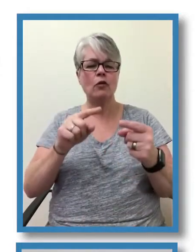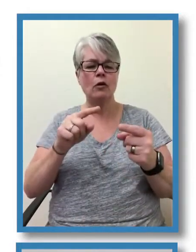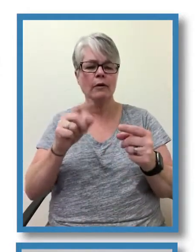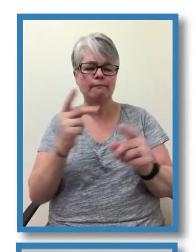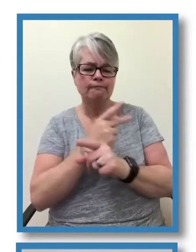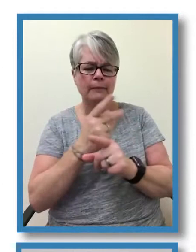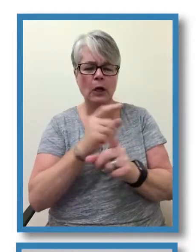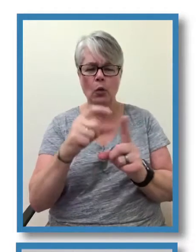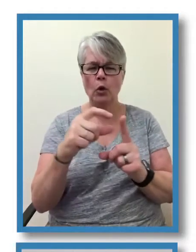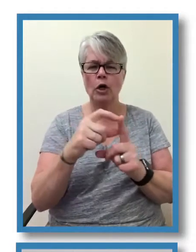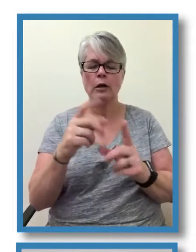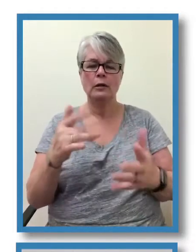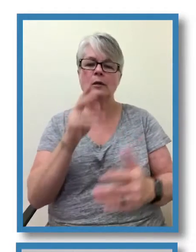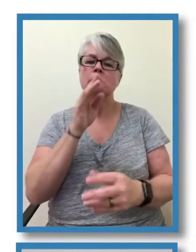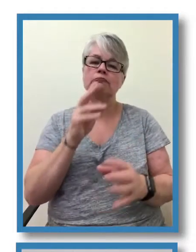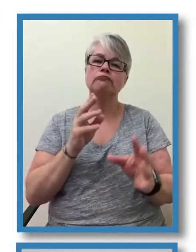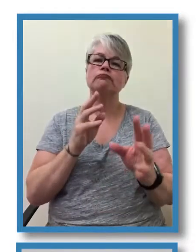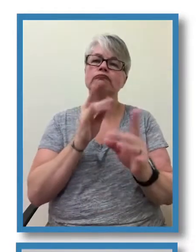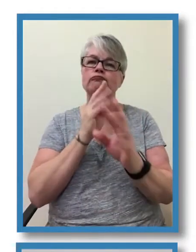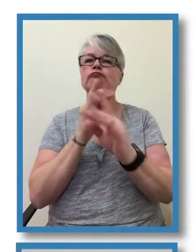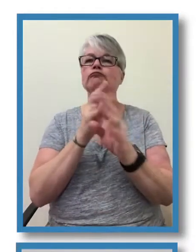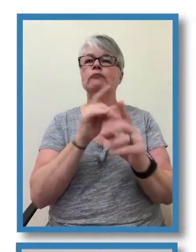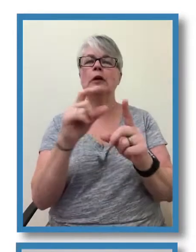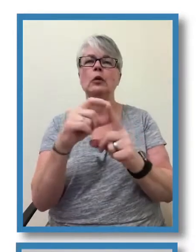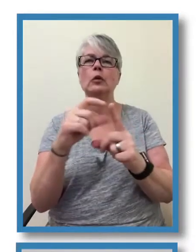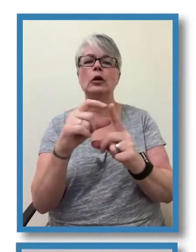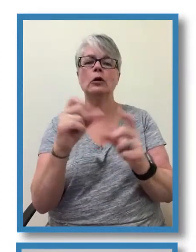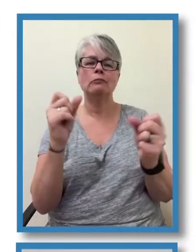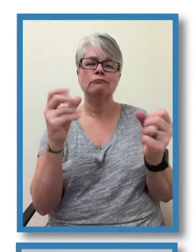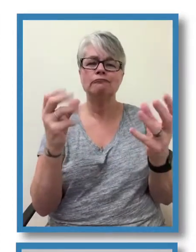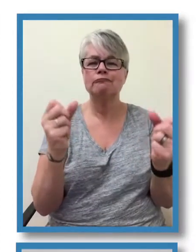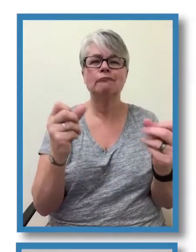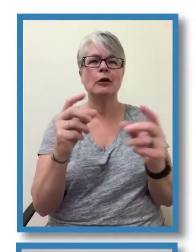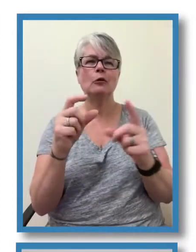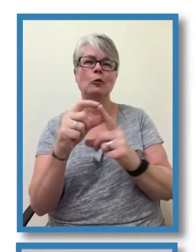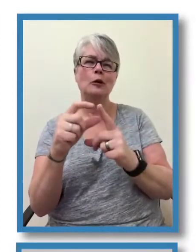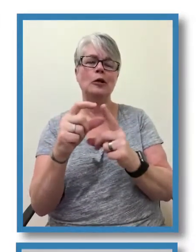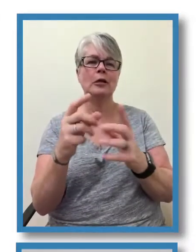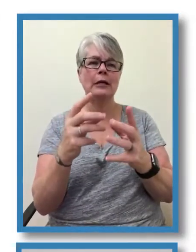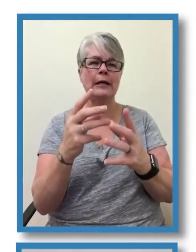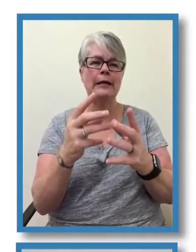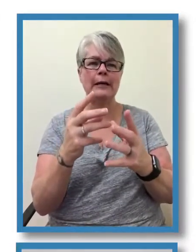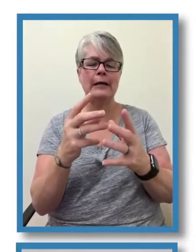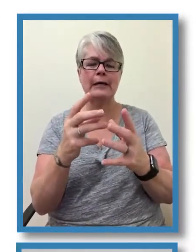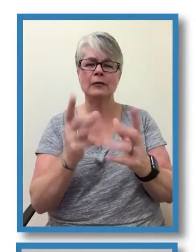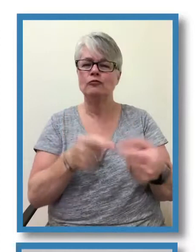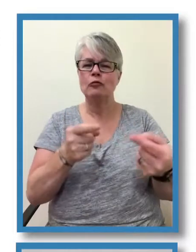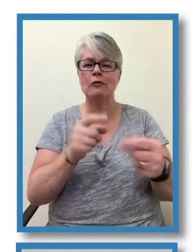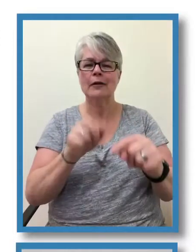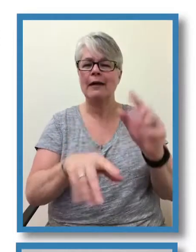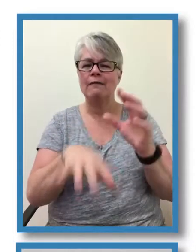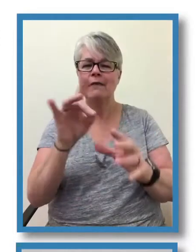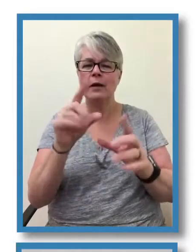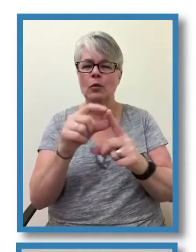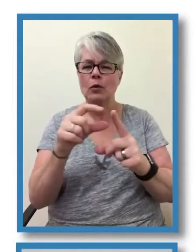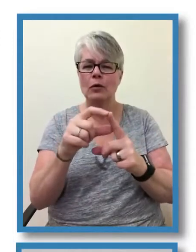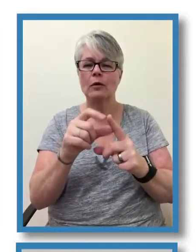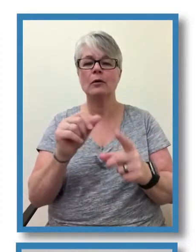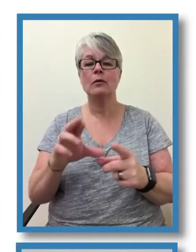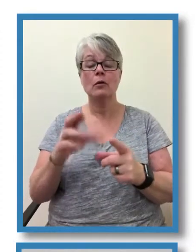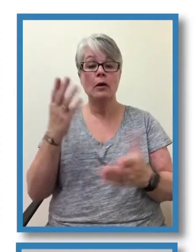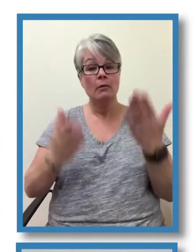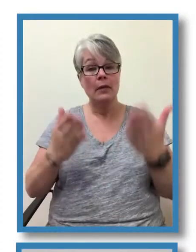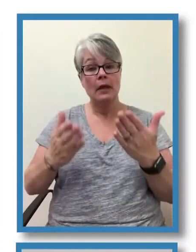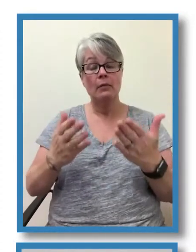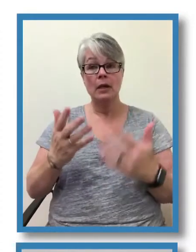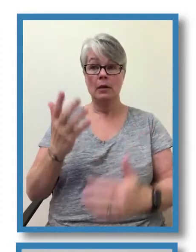not recognize people that they know well. They may have difficulty with spatial or geographic orientation. They may